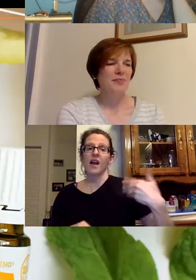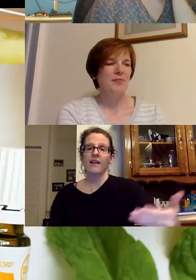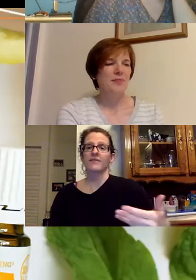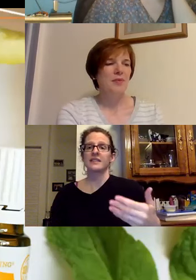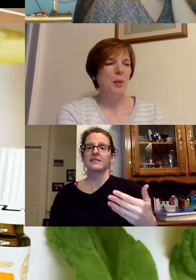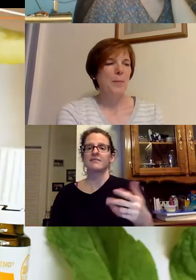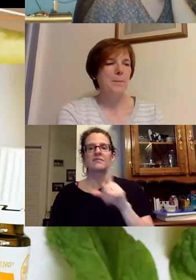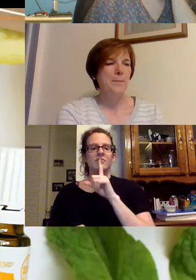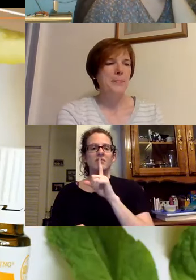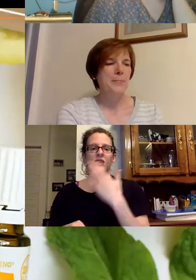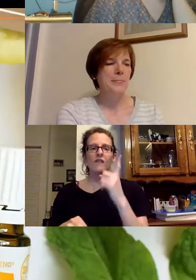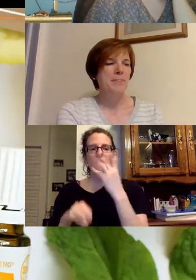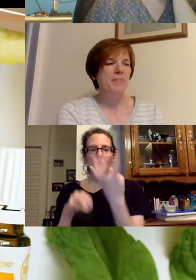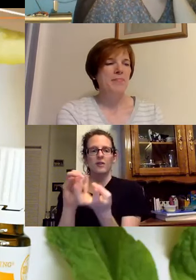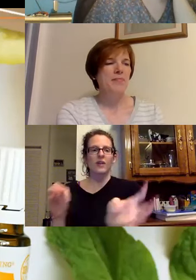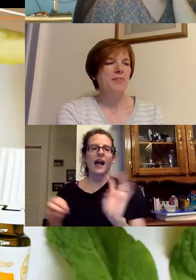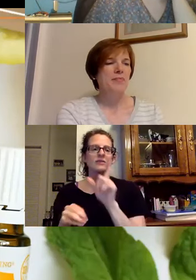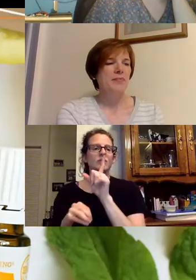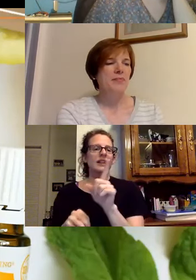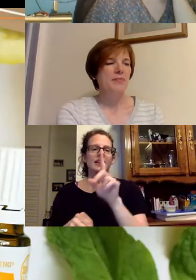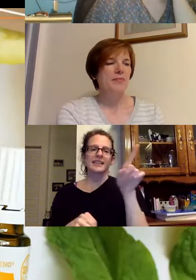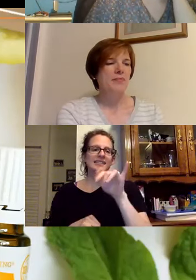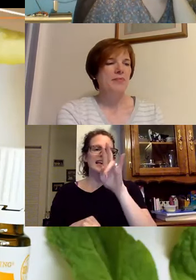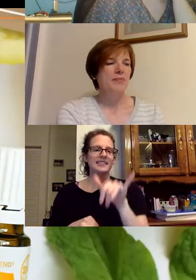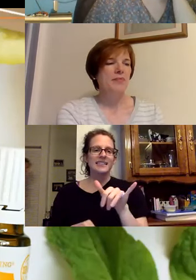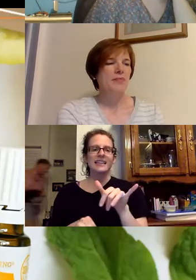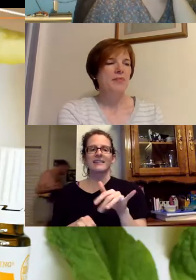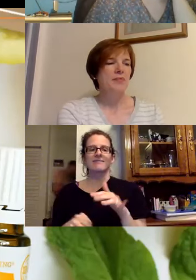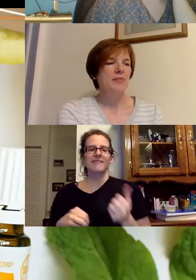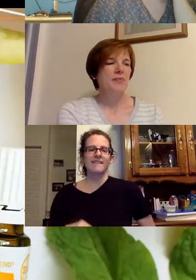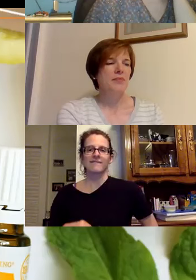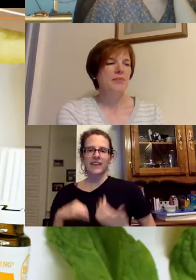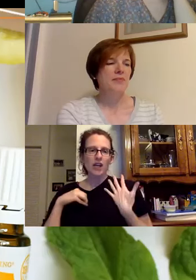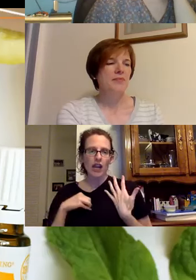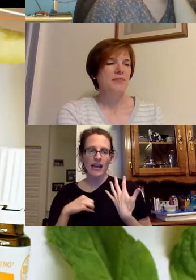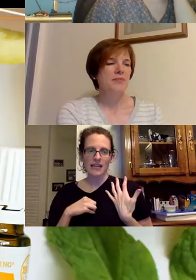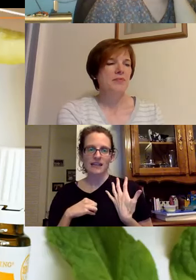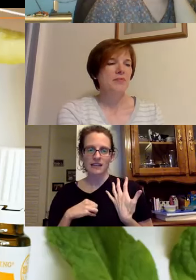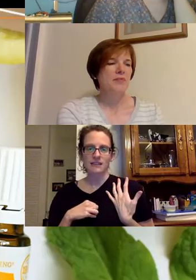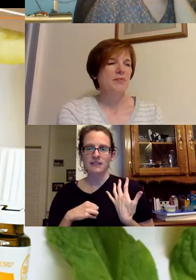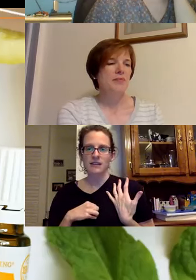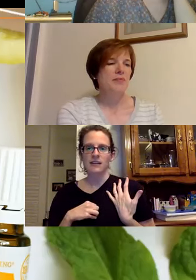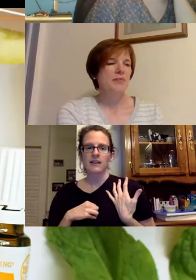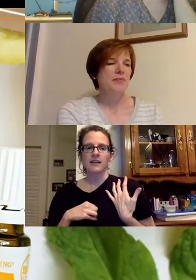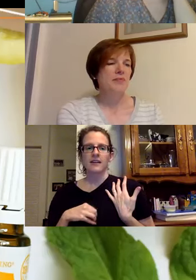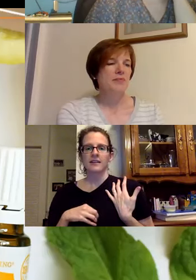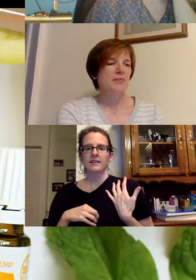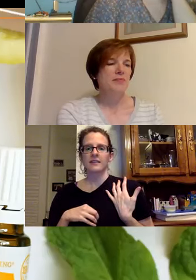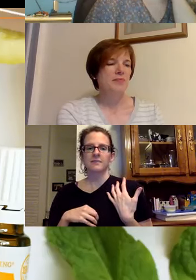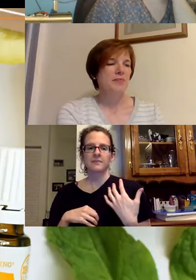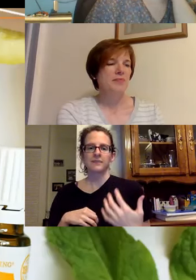pleaser. They are so zesty, they're invigorating, they're just like a breath of sunshine in a